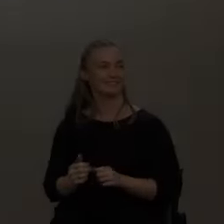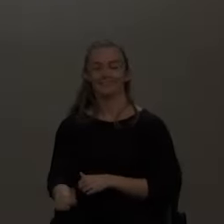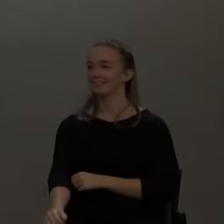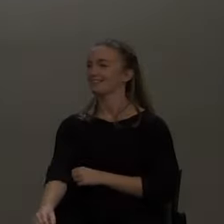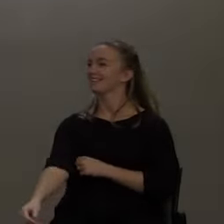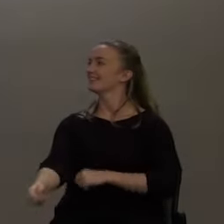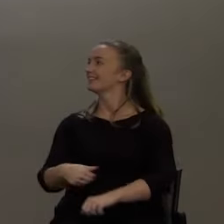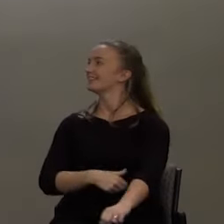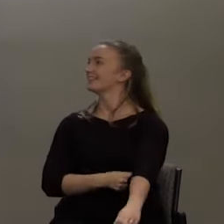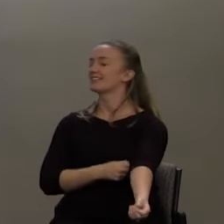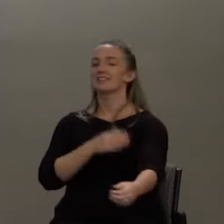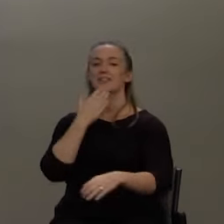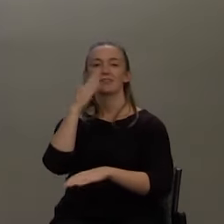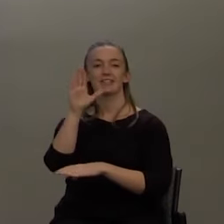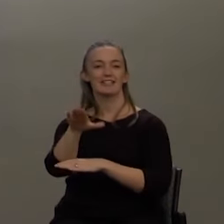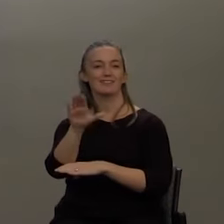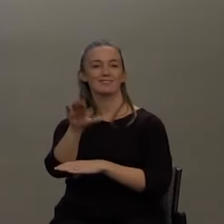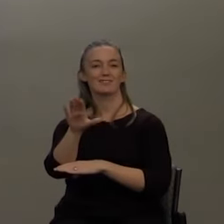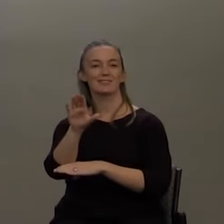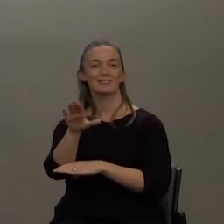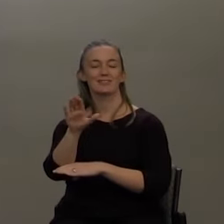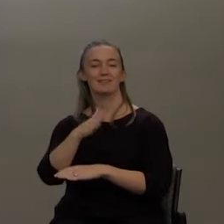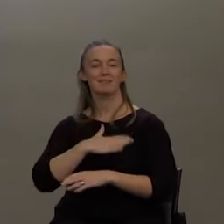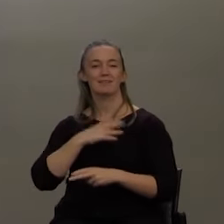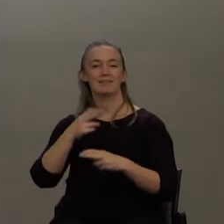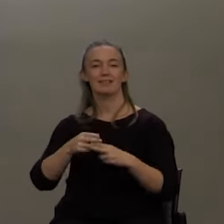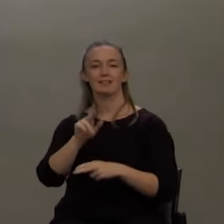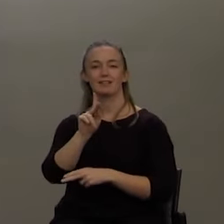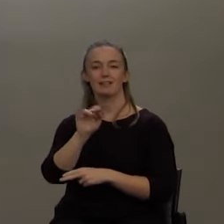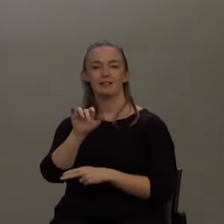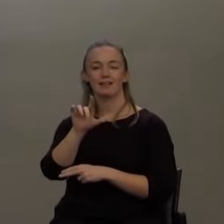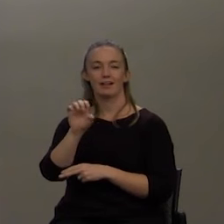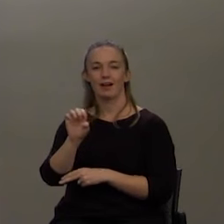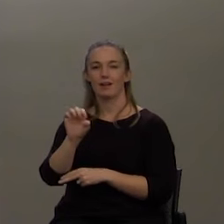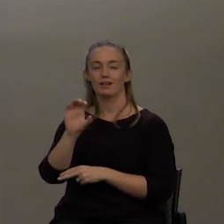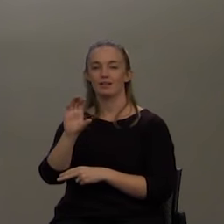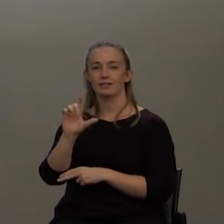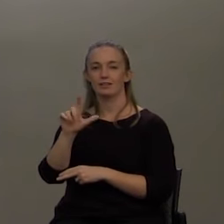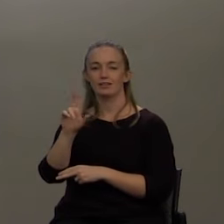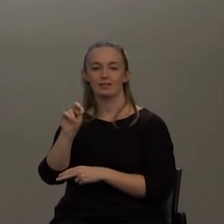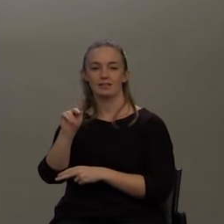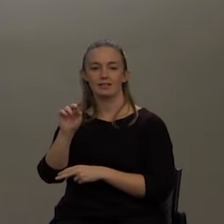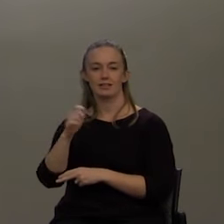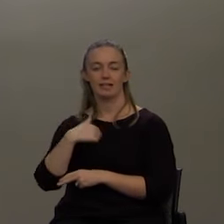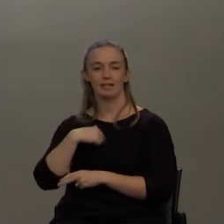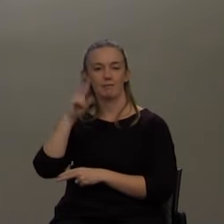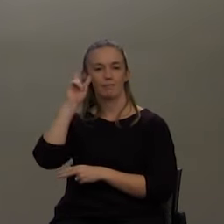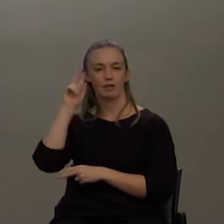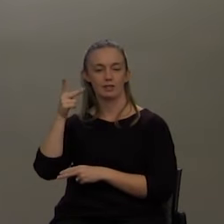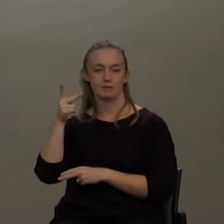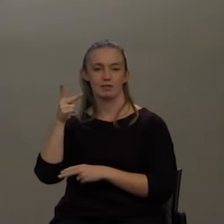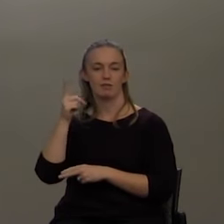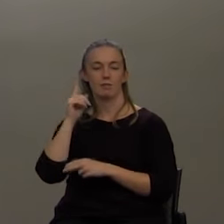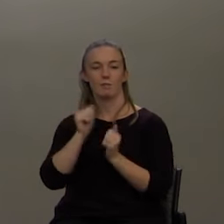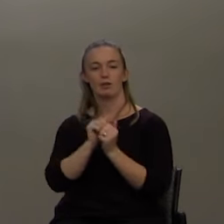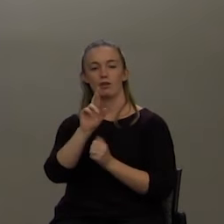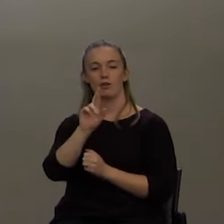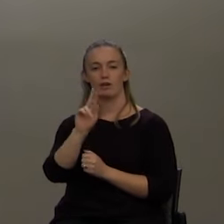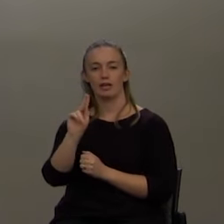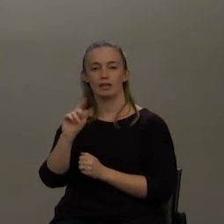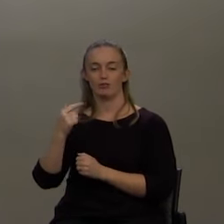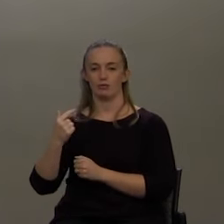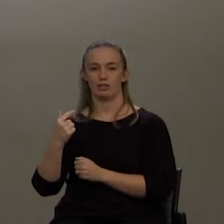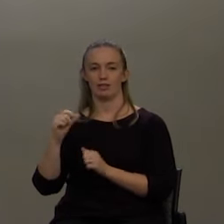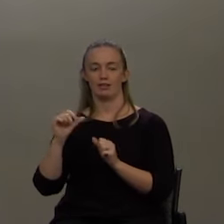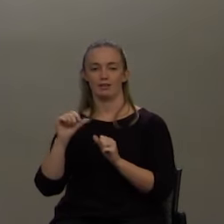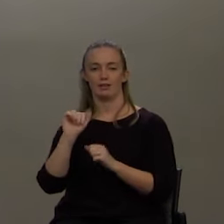Good afternoon, I guess, technically, everybody. My name is Kyle Plundy. I am the Vice President and Principal with RKG Associates. We are